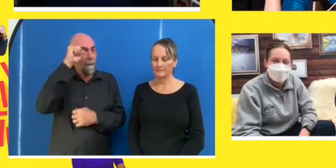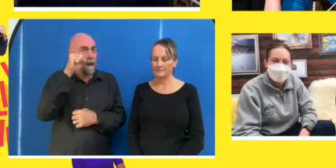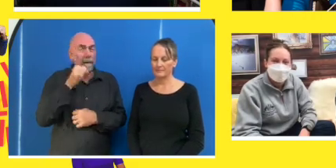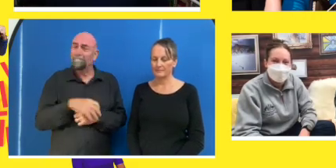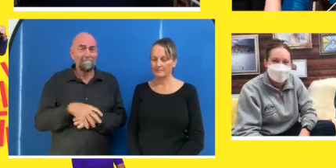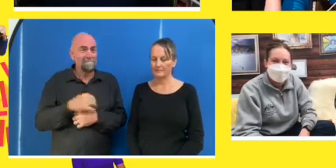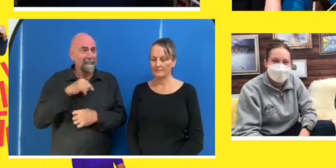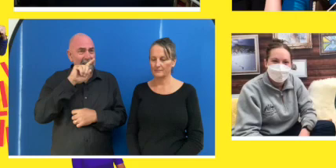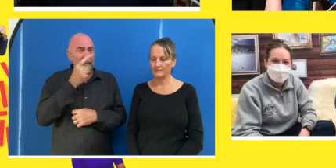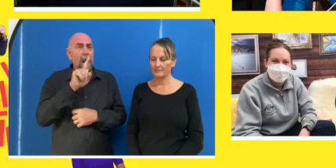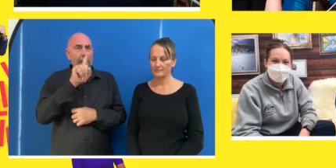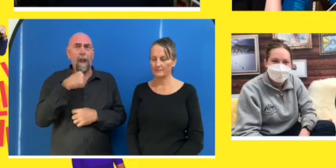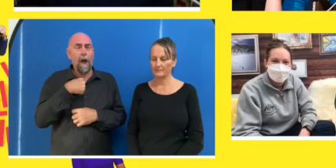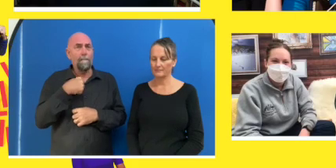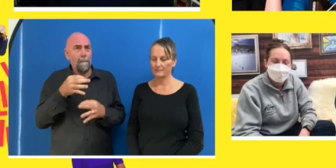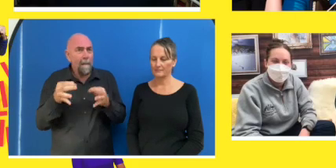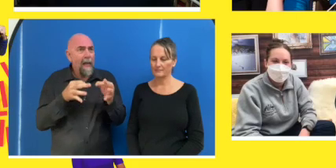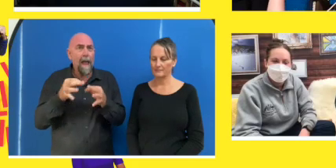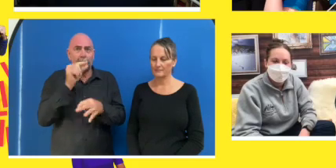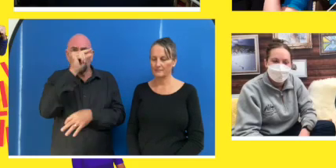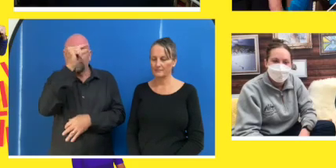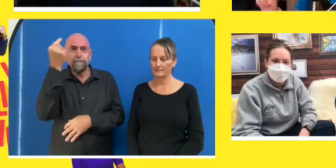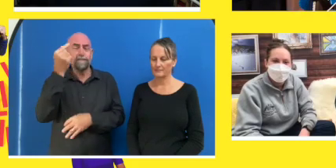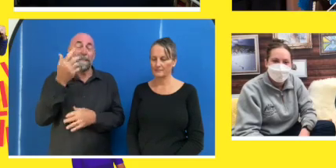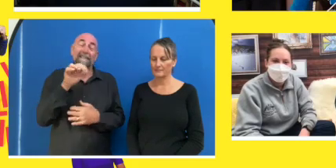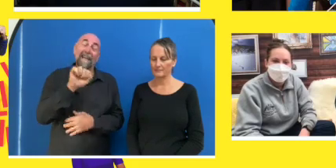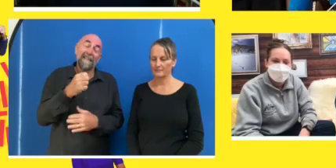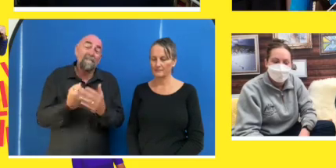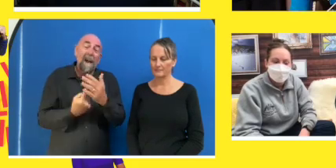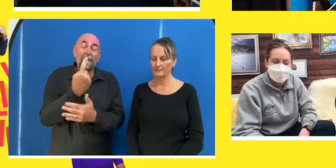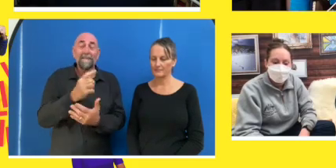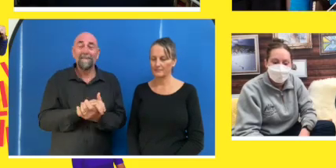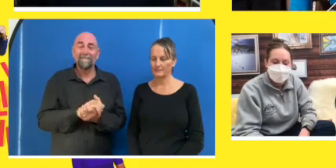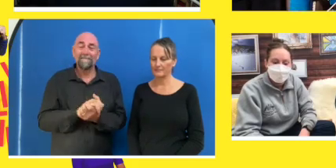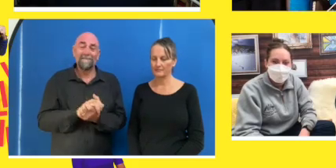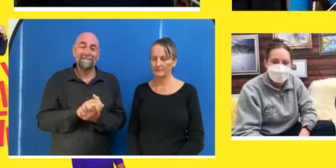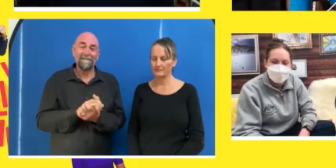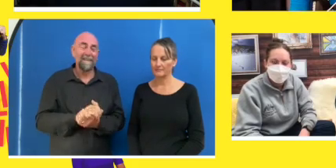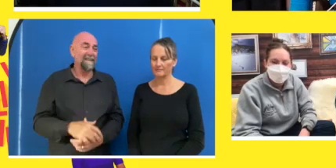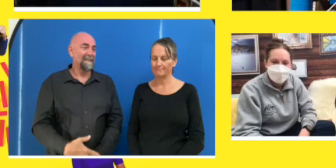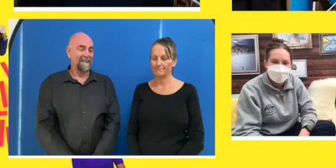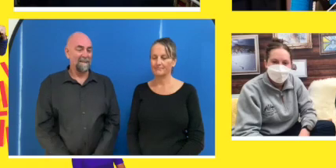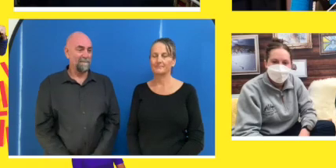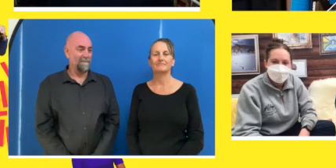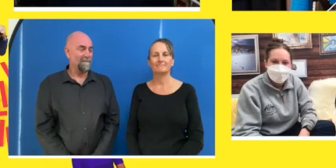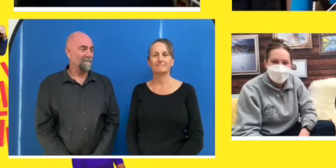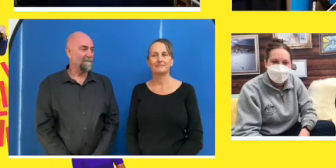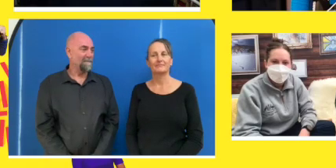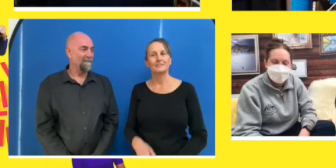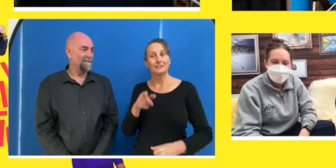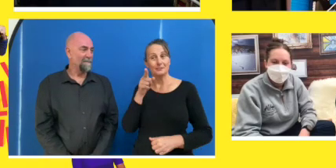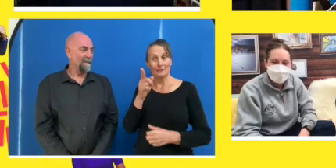yesterday. I don't even really remember doing it. I remember having intentions of doing it, but yeah, it